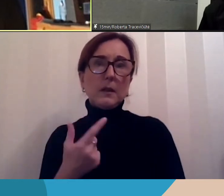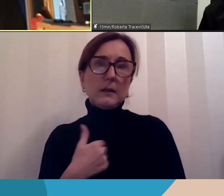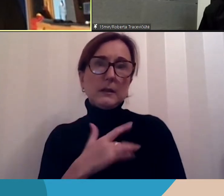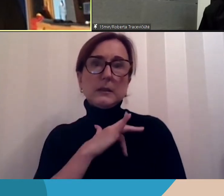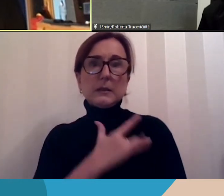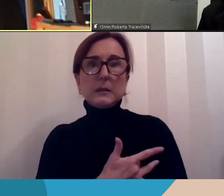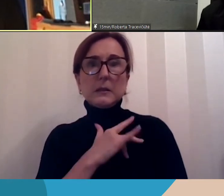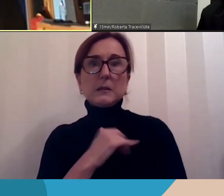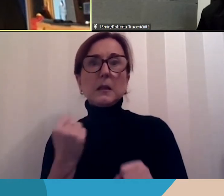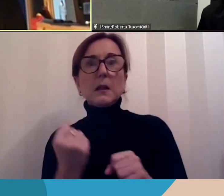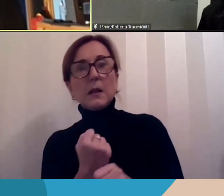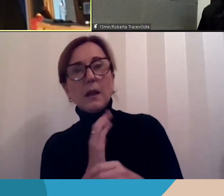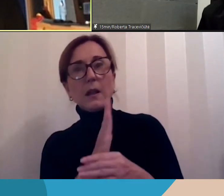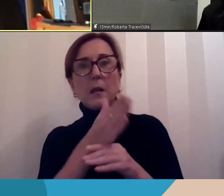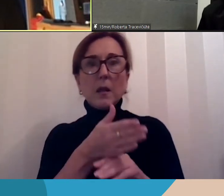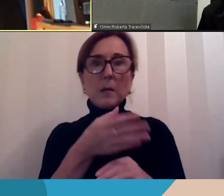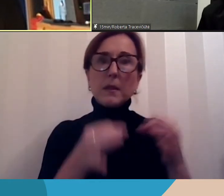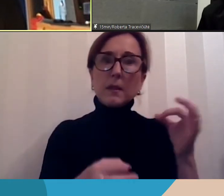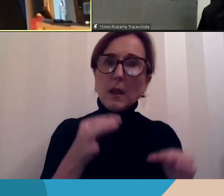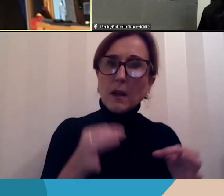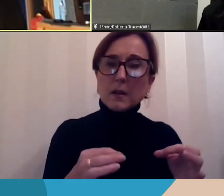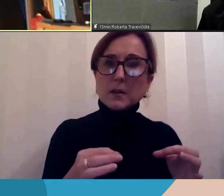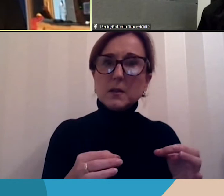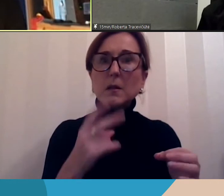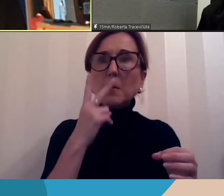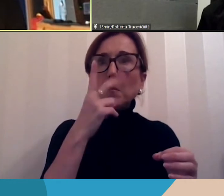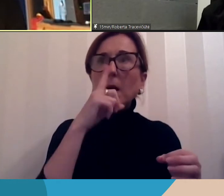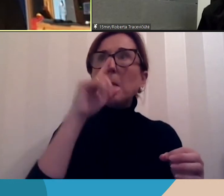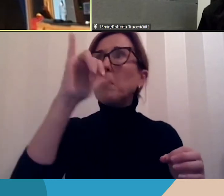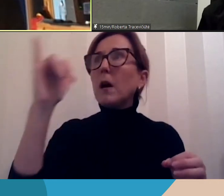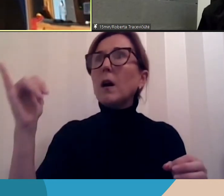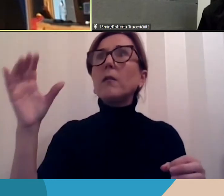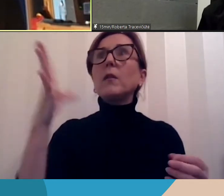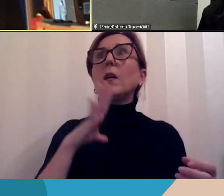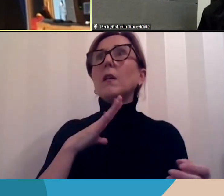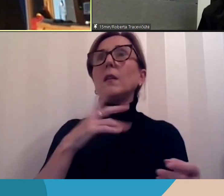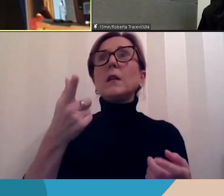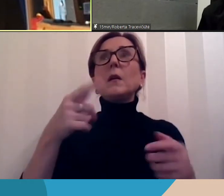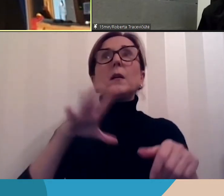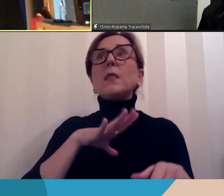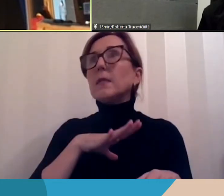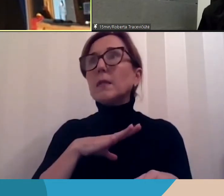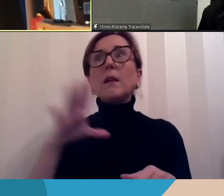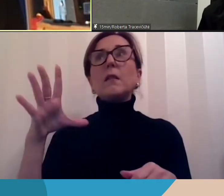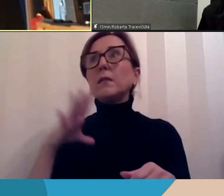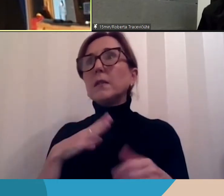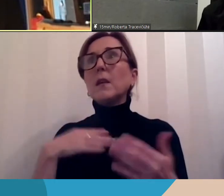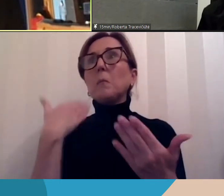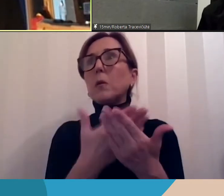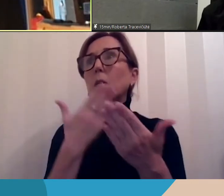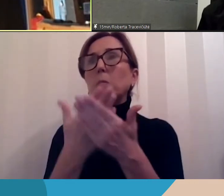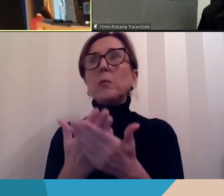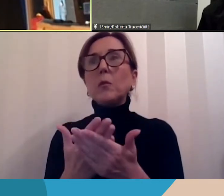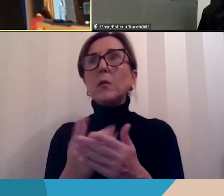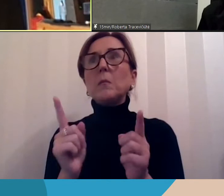law enforcement officials. They have a fear to report because they have